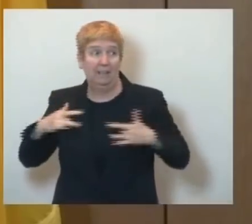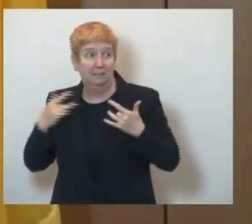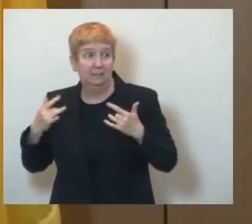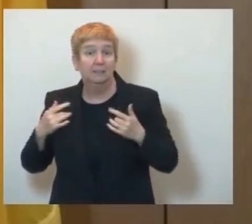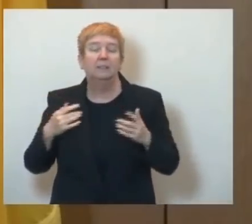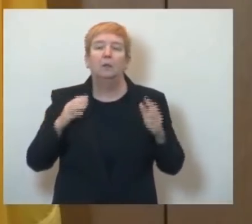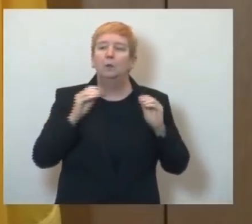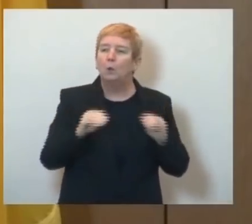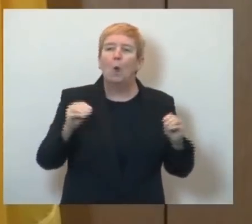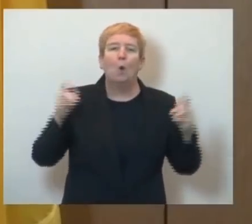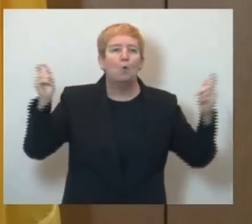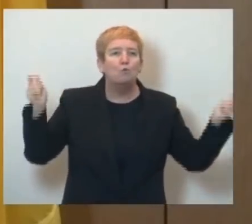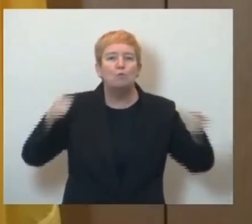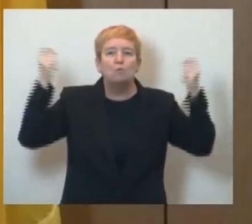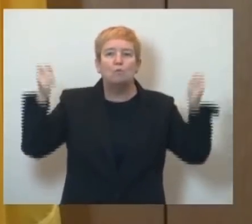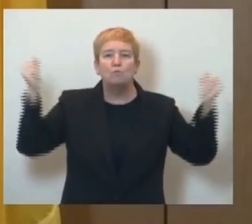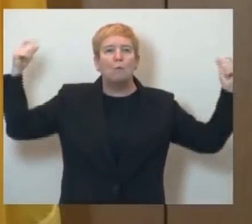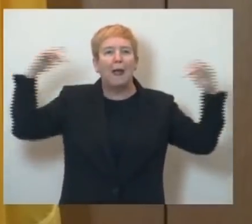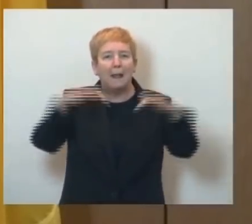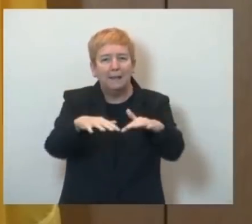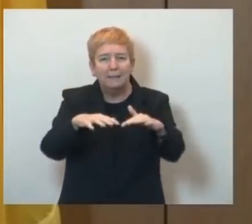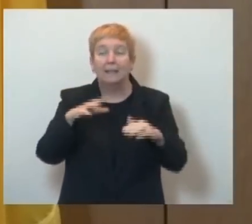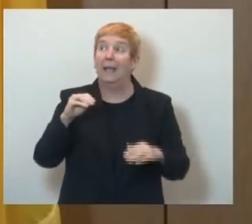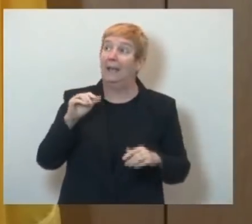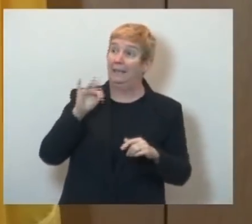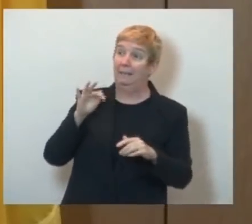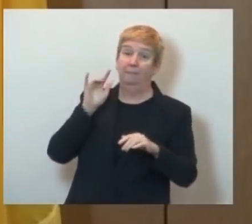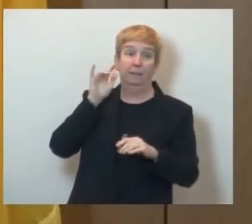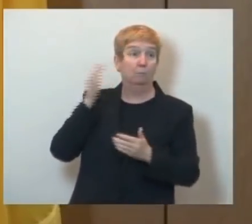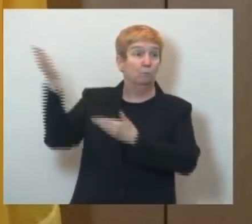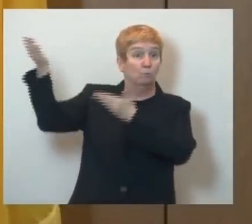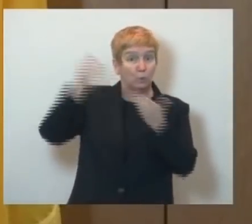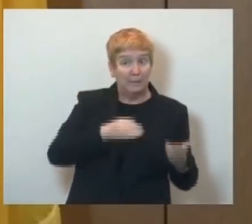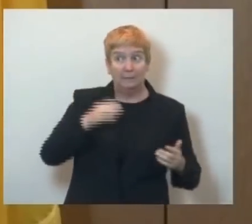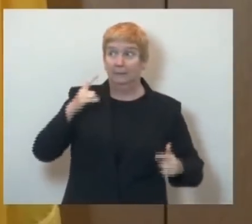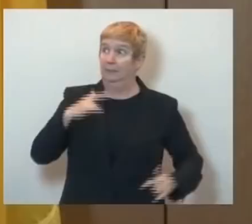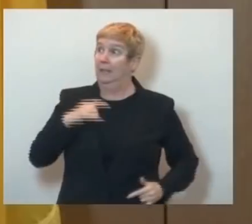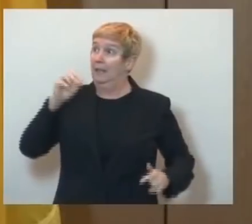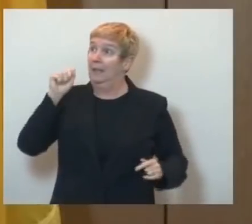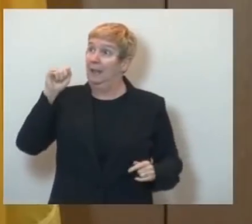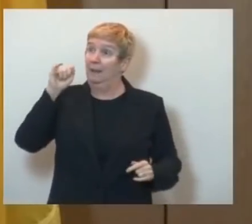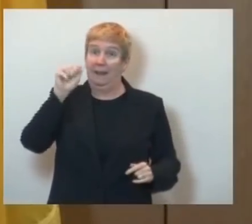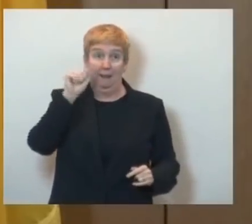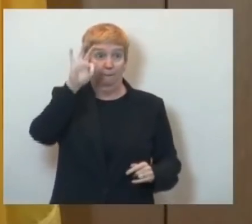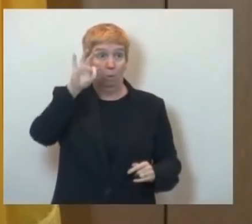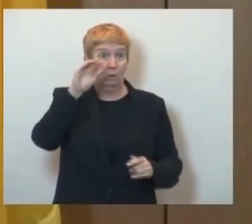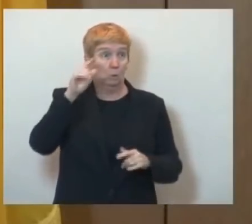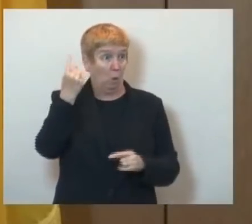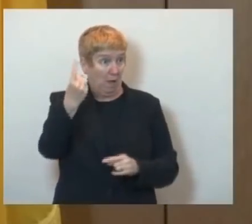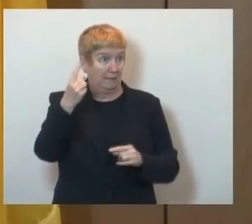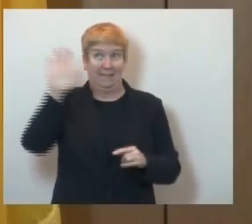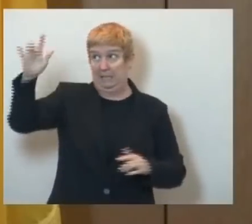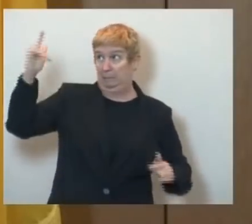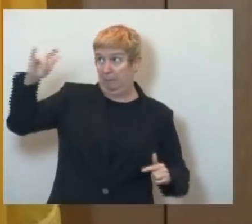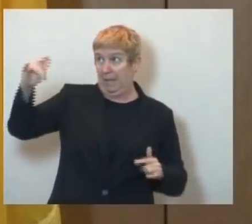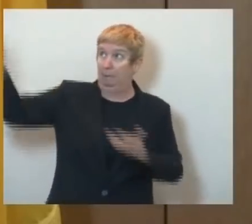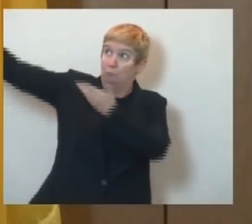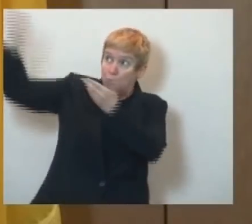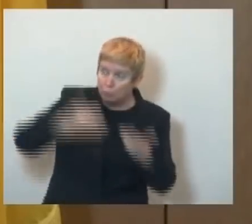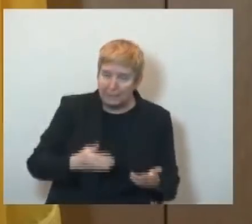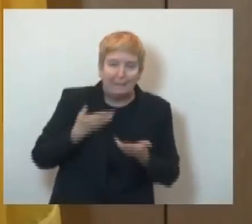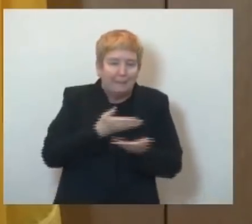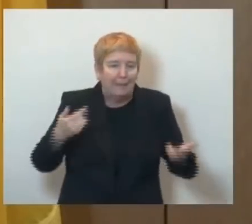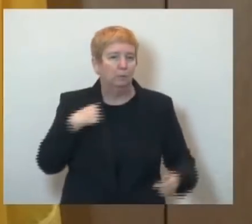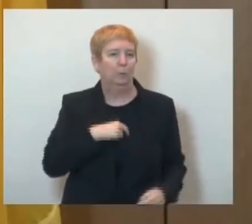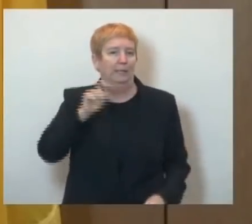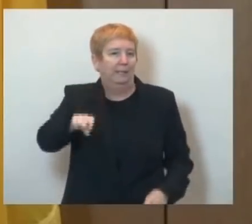gatherings or rallies, and he's bringing Air Force One with the supplies that we need in the state of New Mexico. It is clear to me that